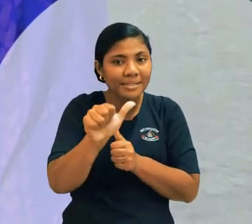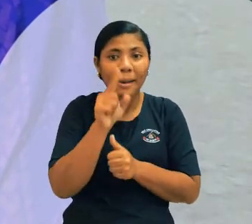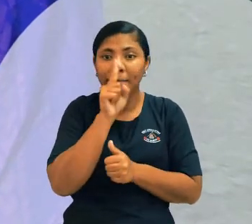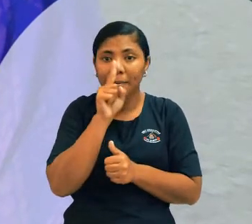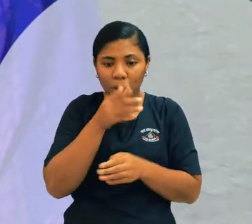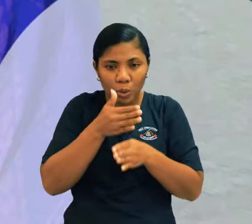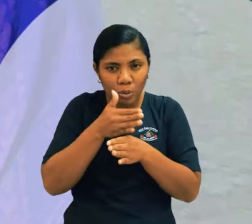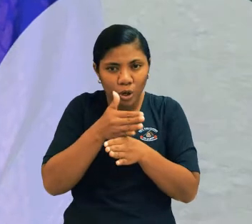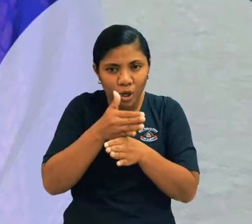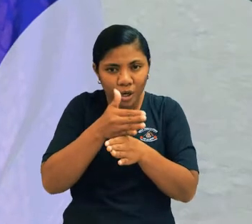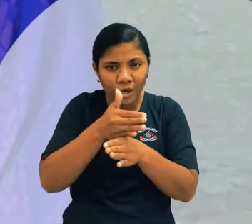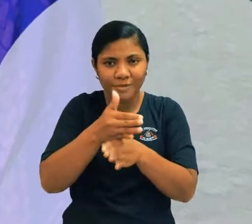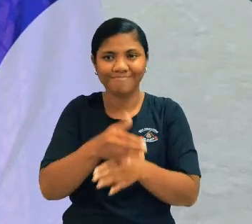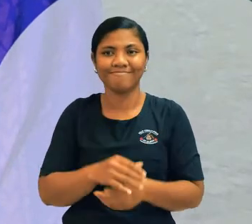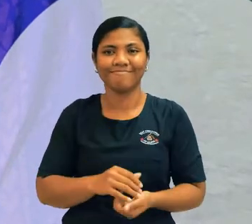staff now,